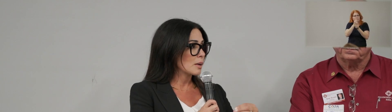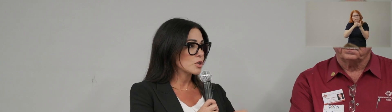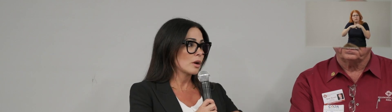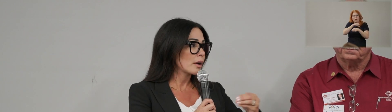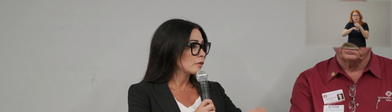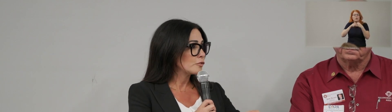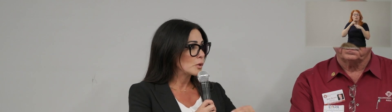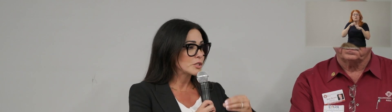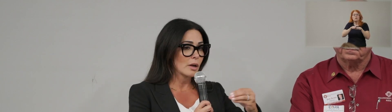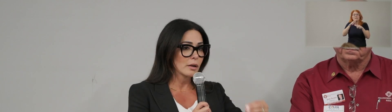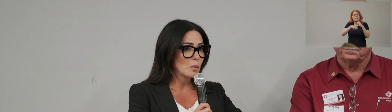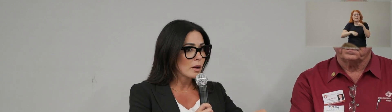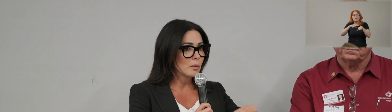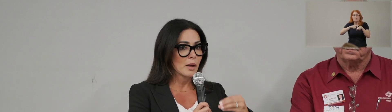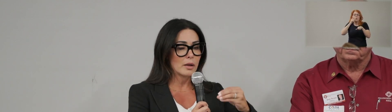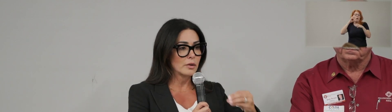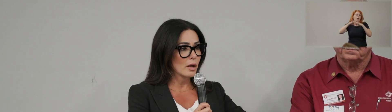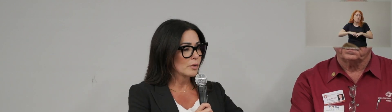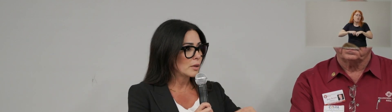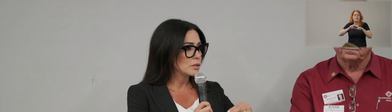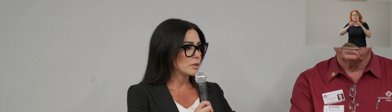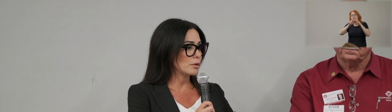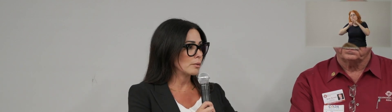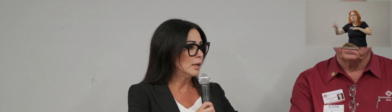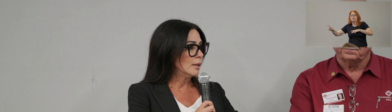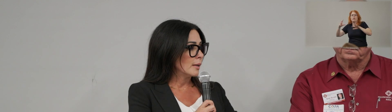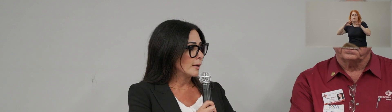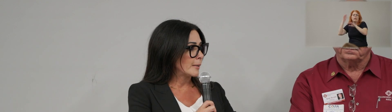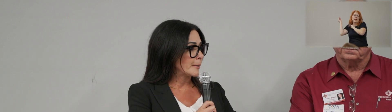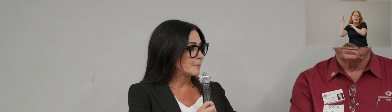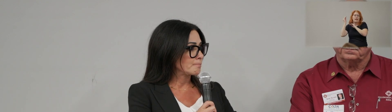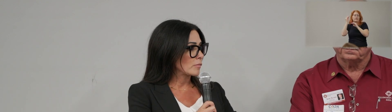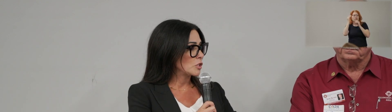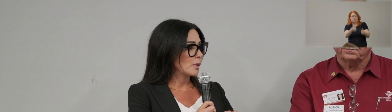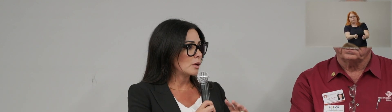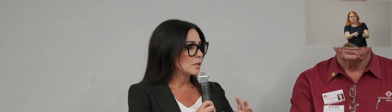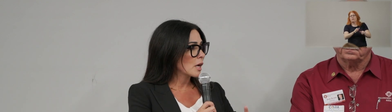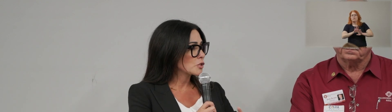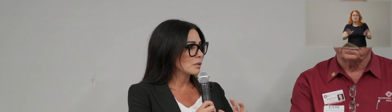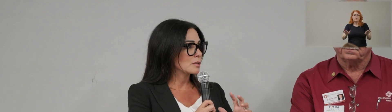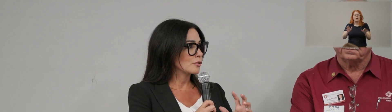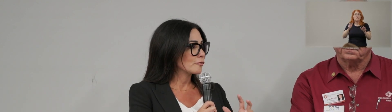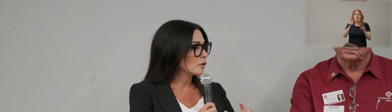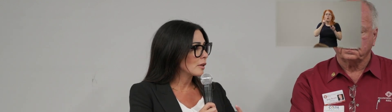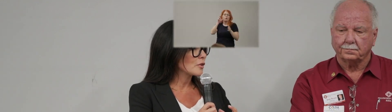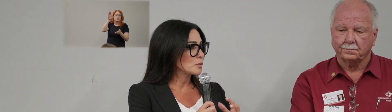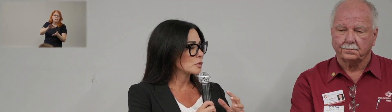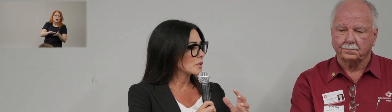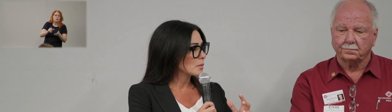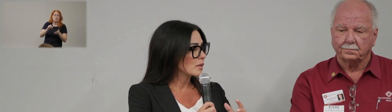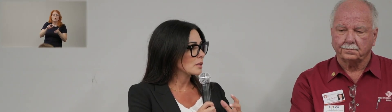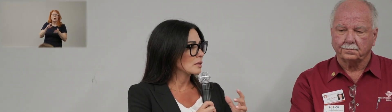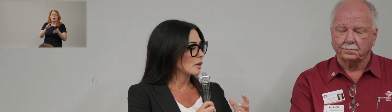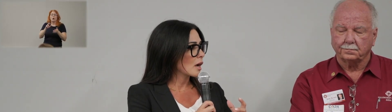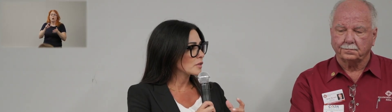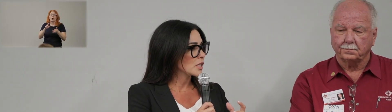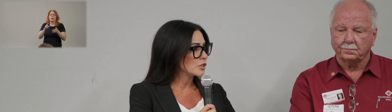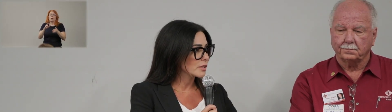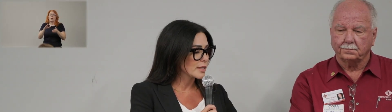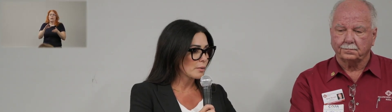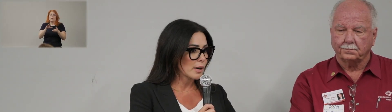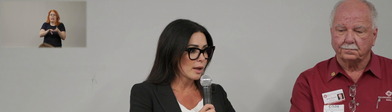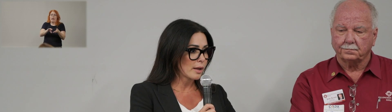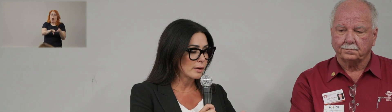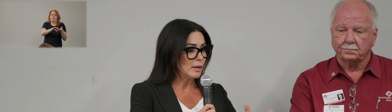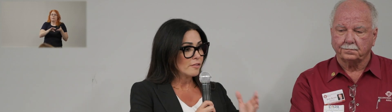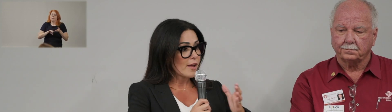tough times, you're not going to fold, you're not going to walk away, you're not going to do any reductions or furloughs, which were some of the conversations